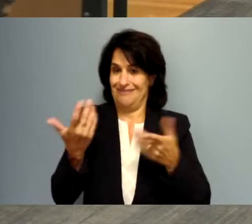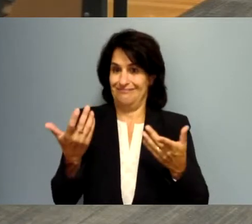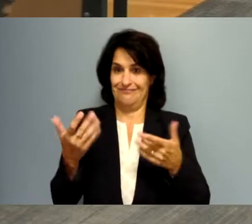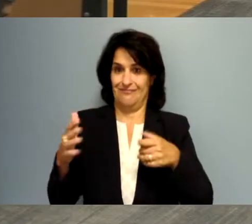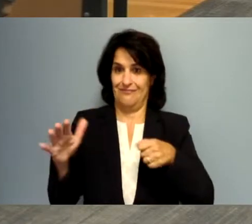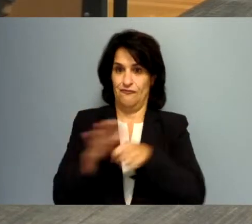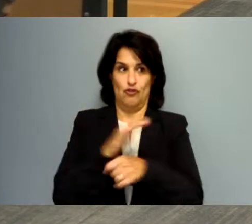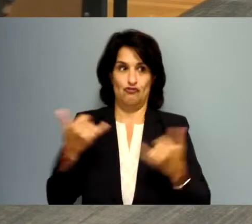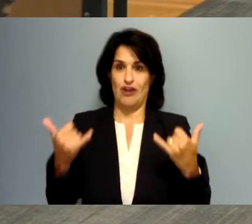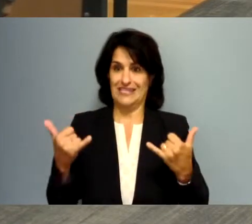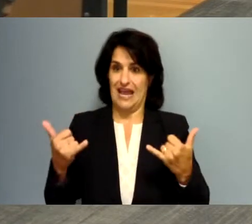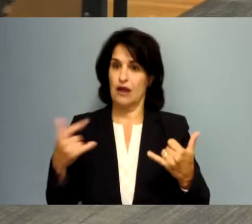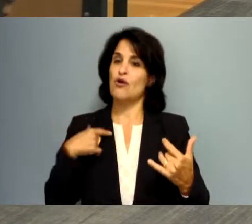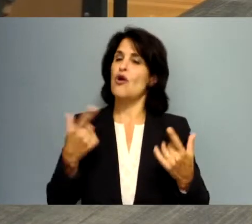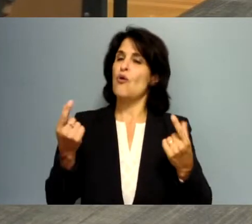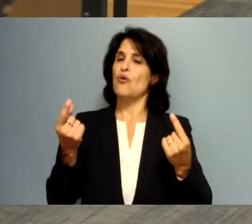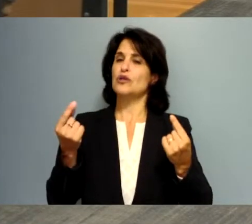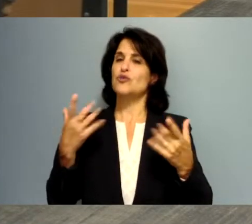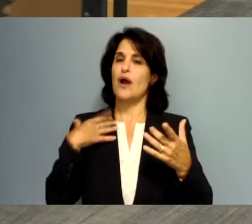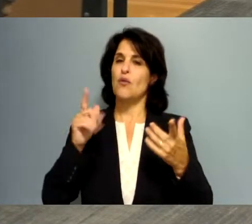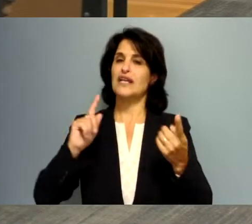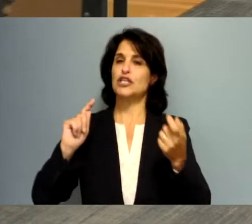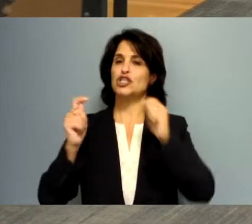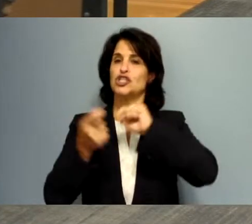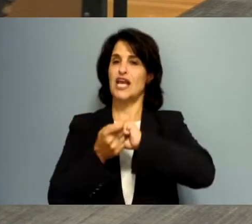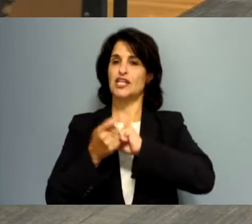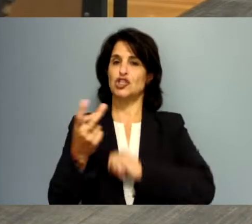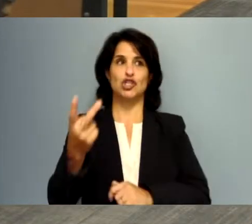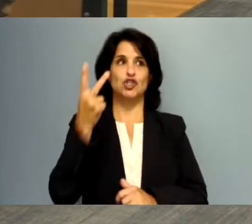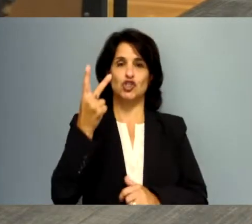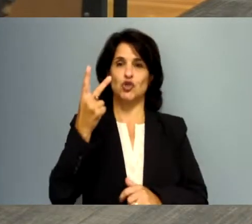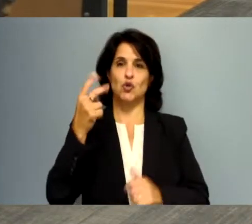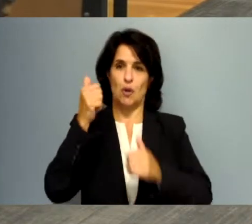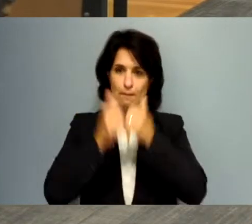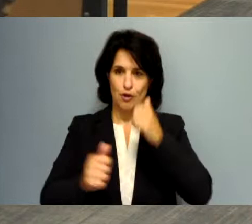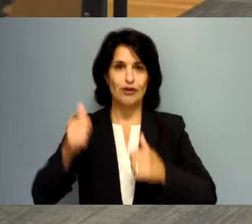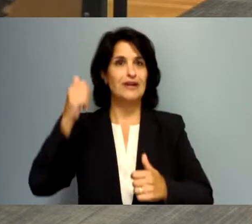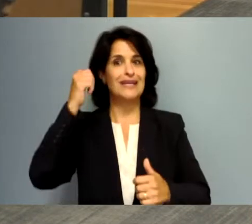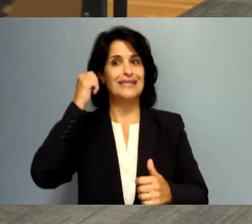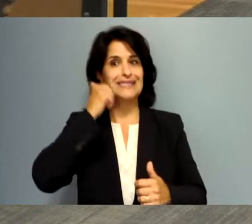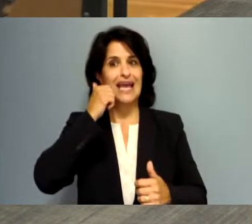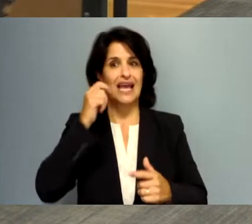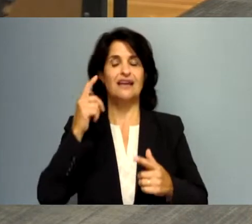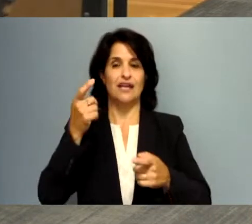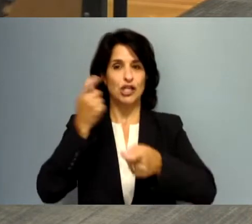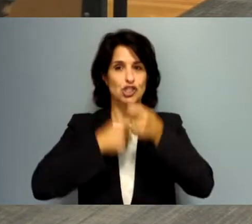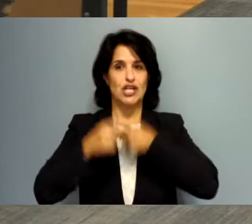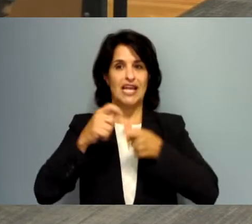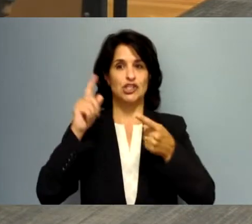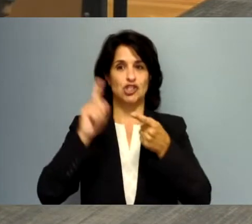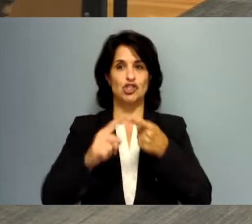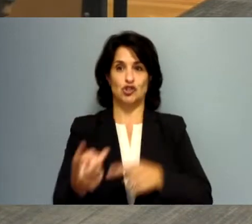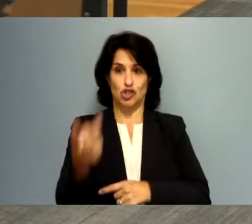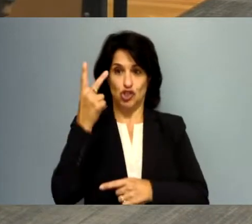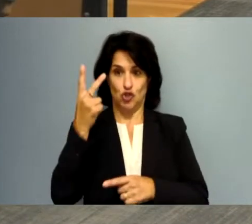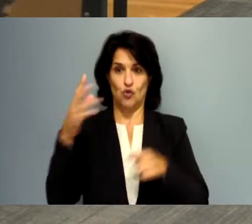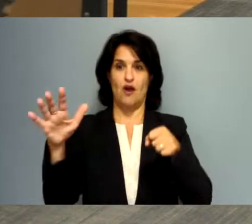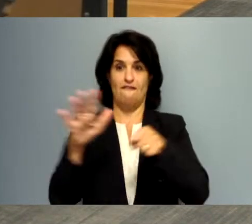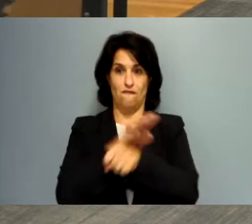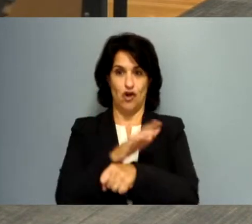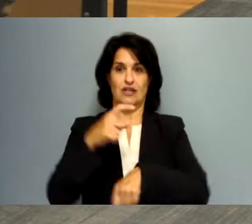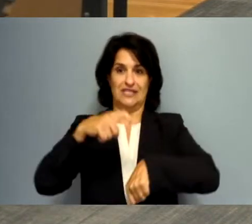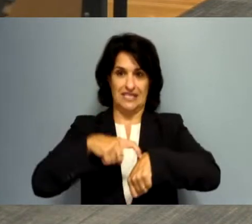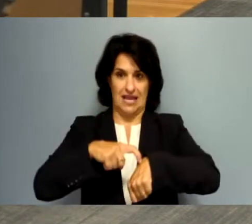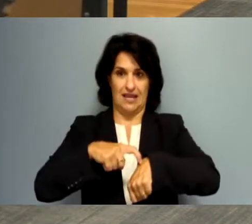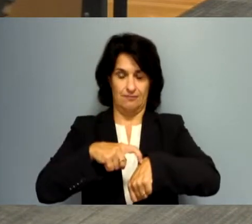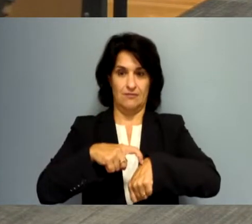is convert 2 per diem court clerk positions to 2 full-time court clerk positions. And